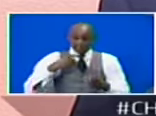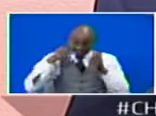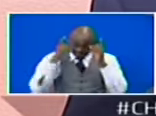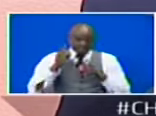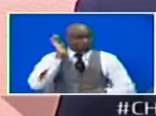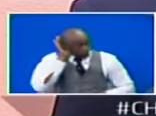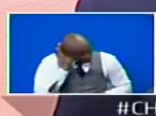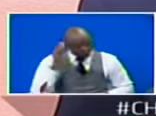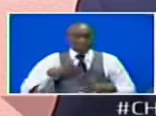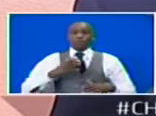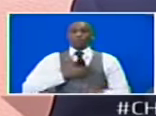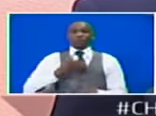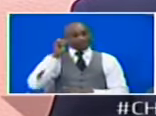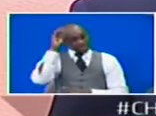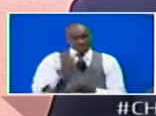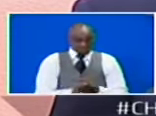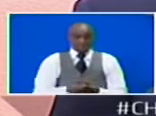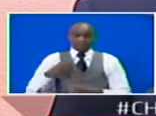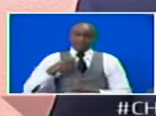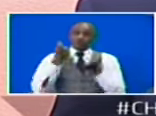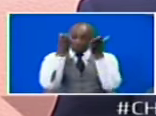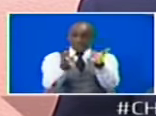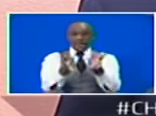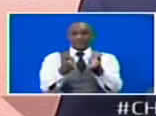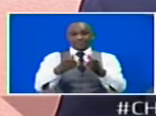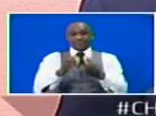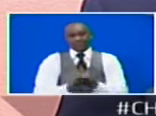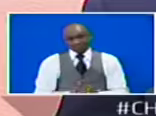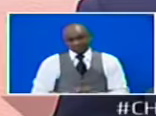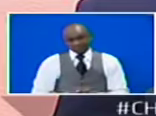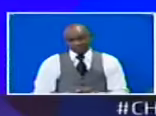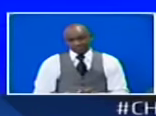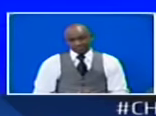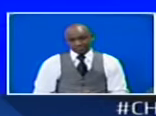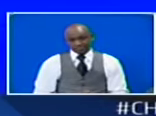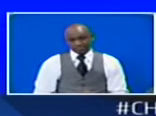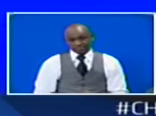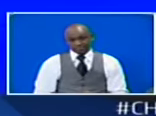the wishes of the people of Kiambu. Nitakuwa kwa ballot. I will be.